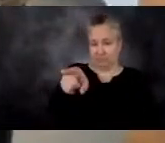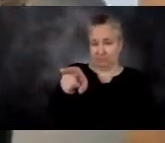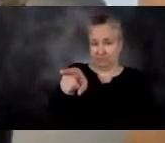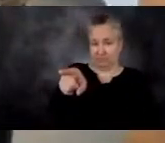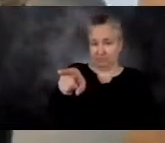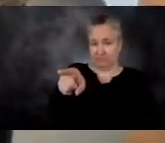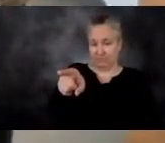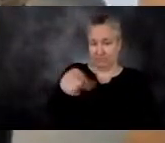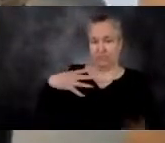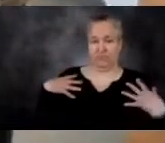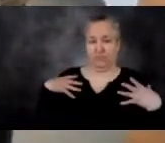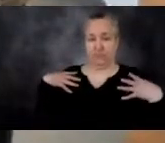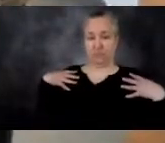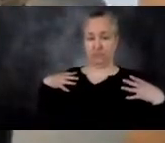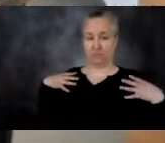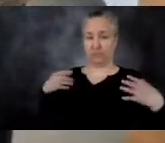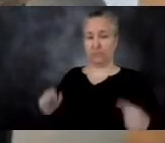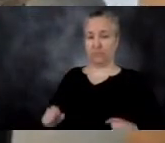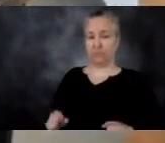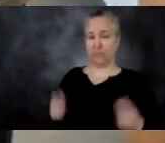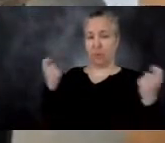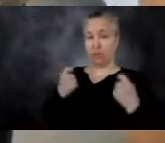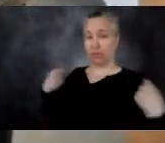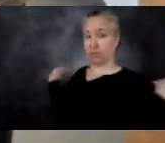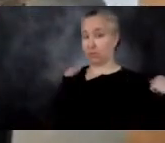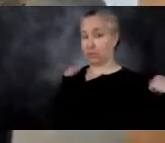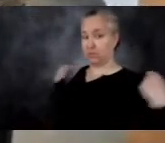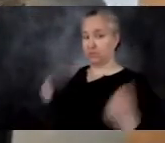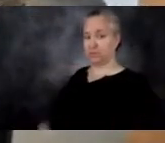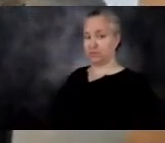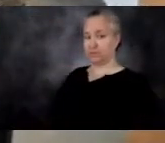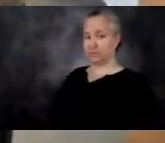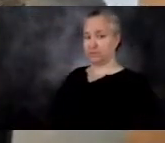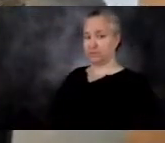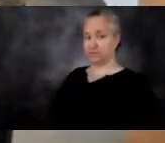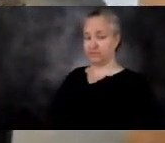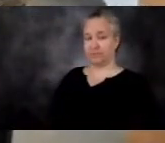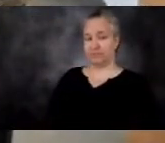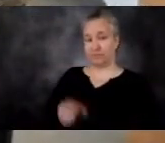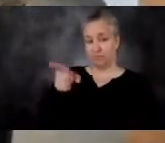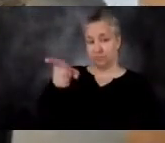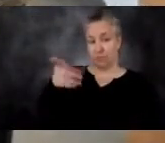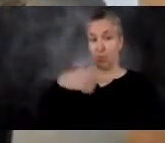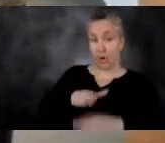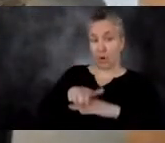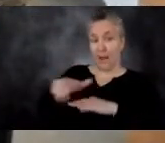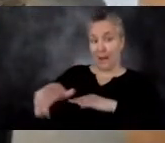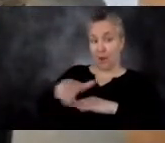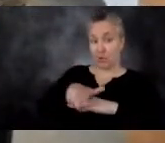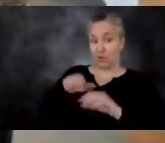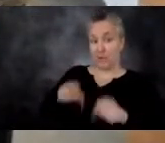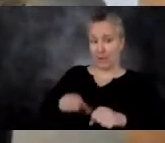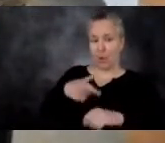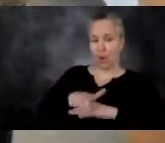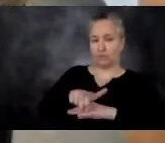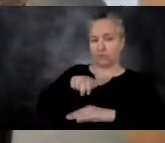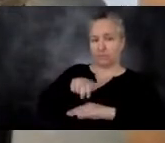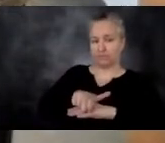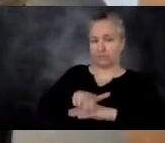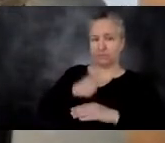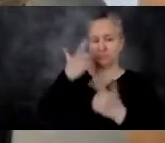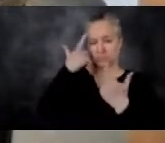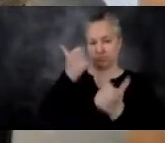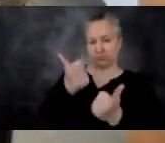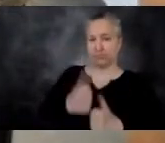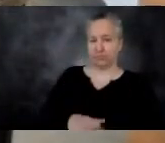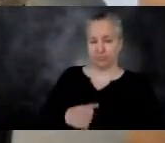up, pull those shoulder blades. If you want to, you're coming out and bring it back in and down however you want to. We're doing 10. Here we